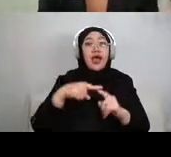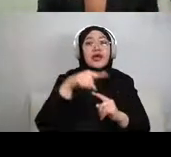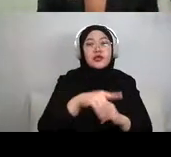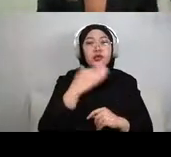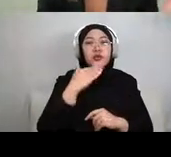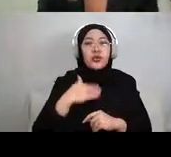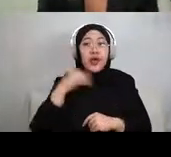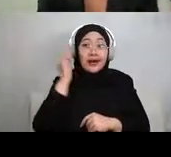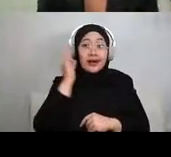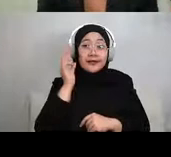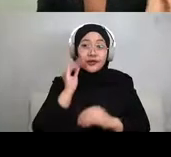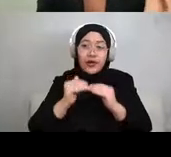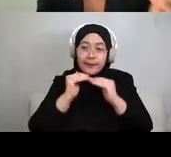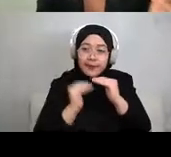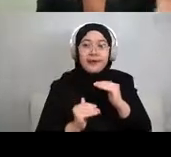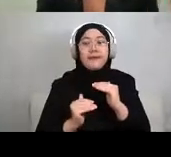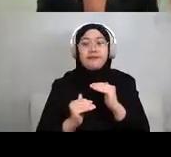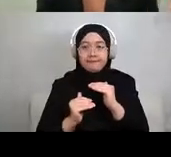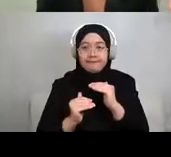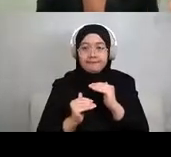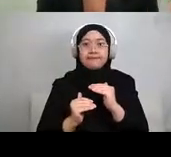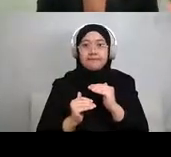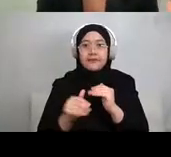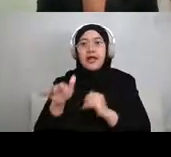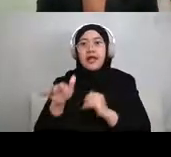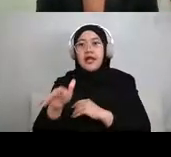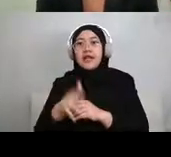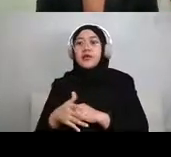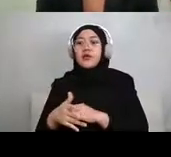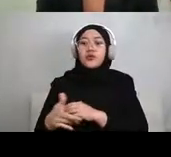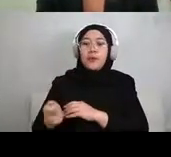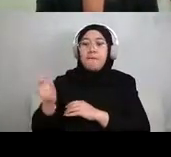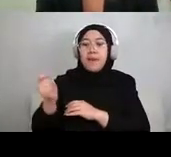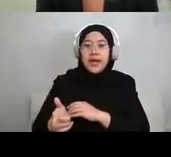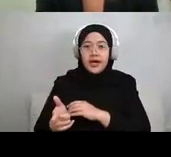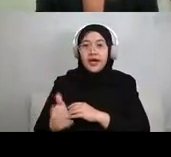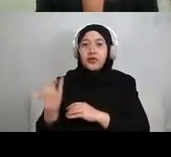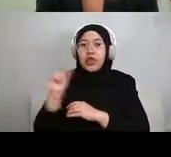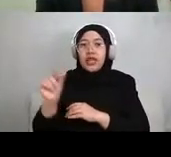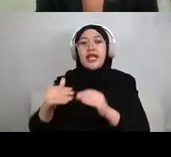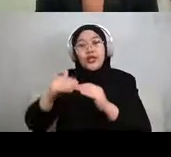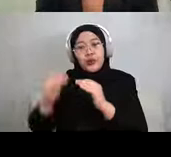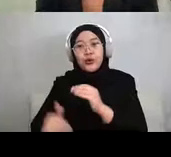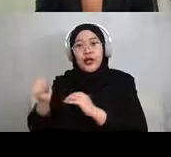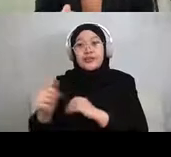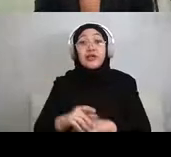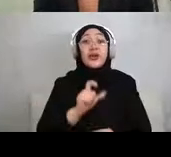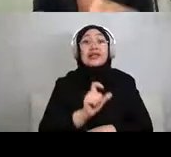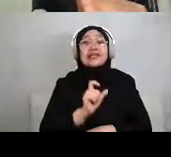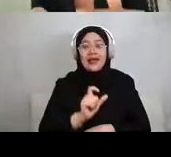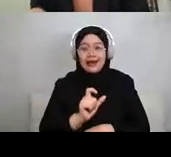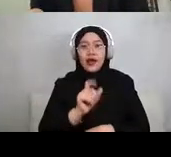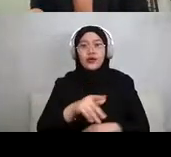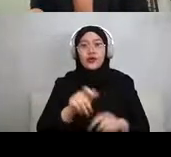lower leasing payments. So that's one way to improve this model. And so the model, when we